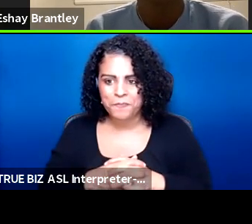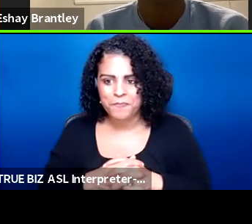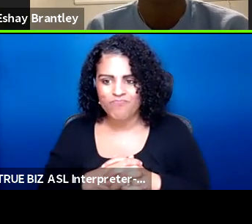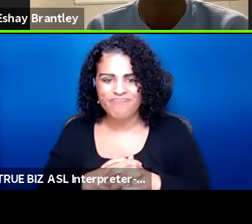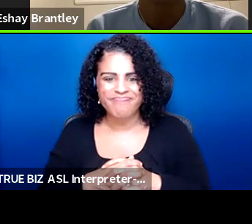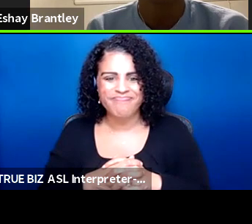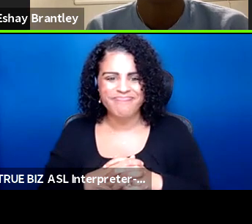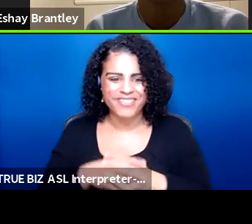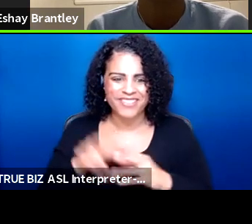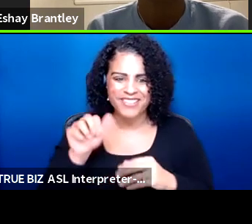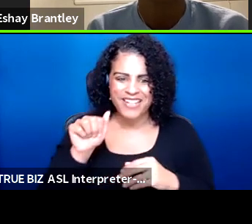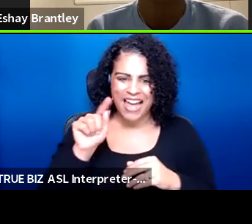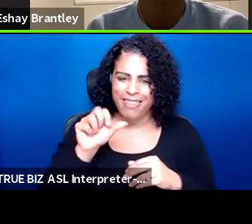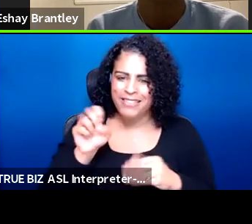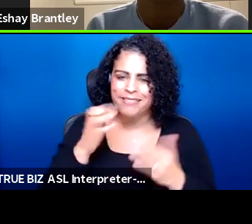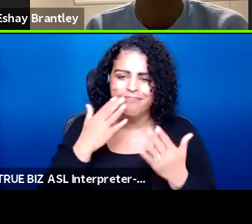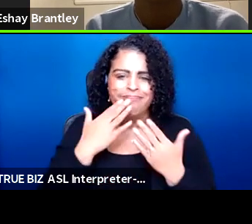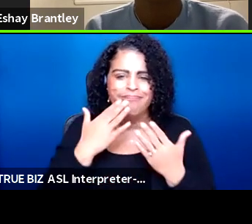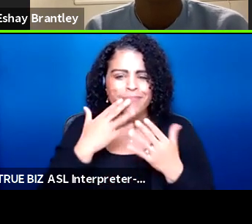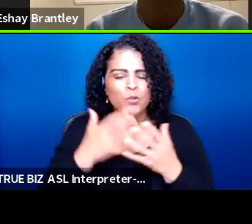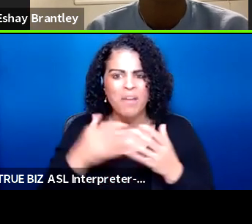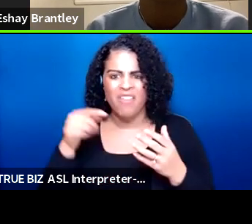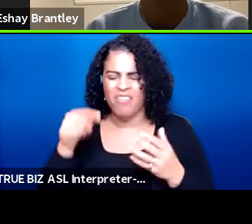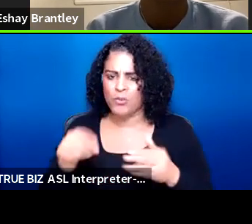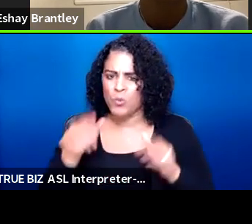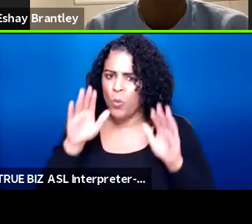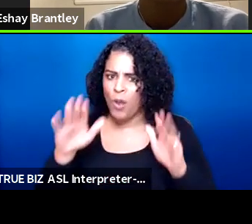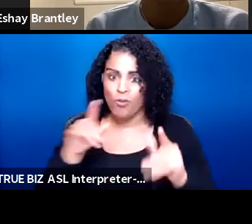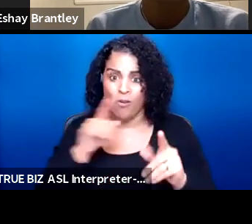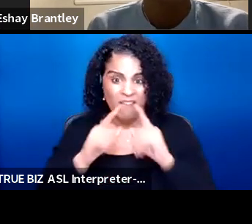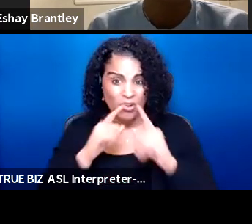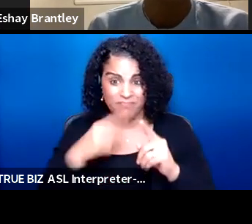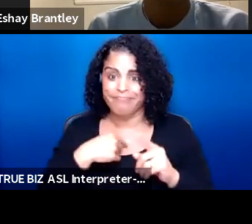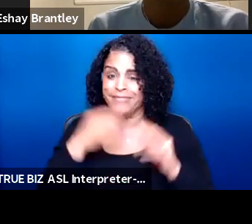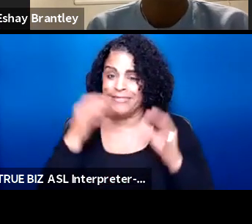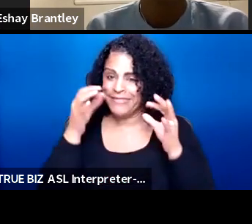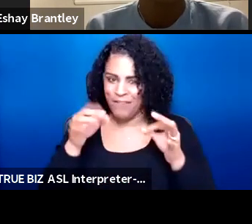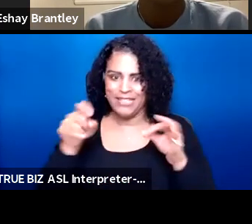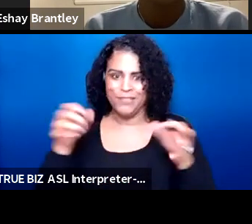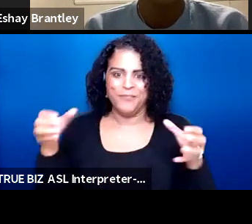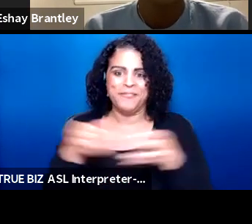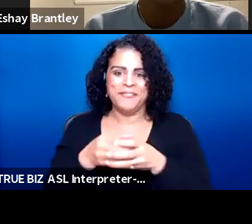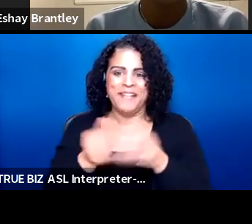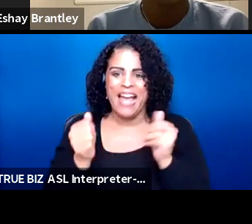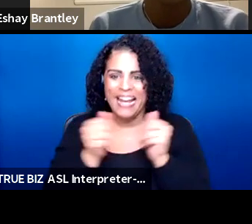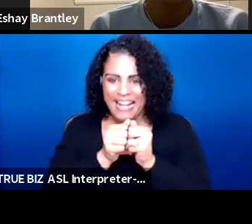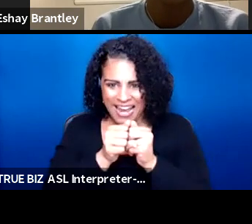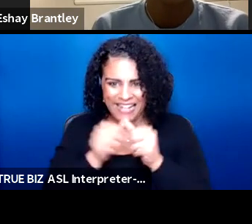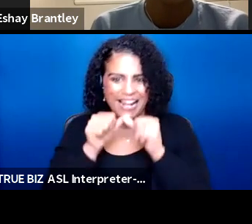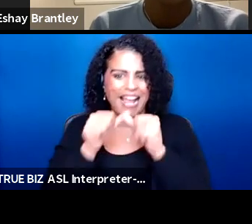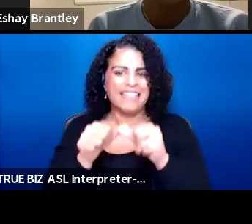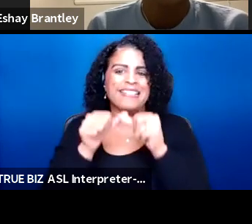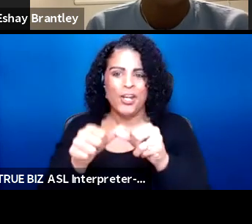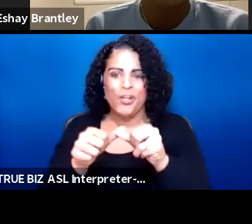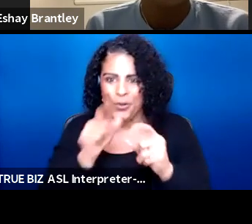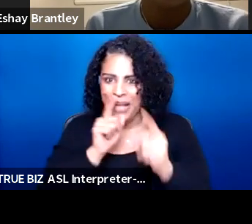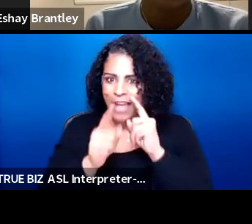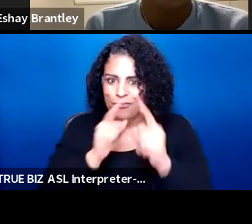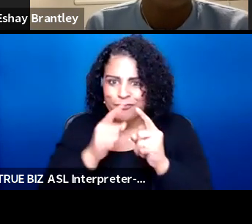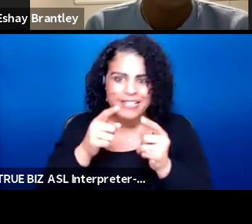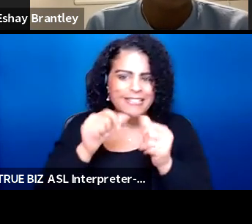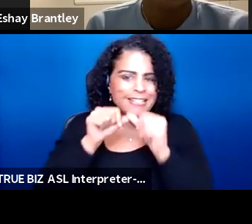Thank y'all so much. This is a wonderful conversation. We do need to get together again and just continue with this